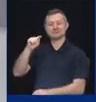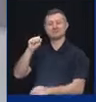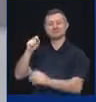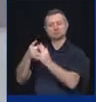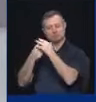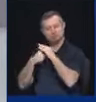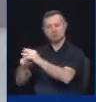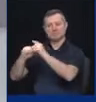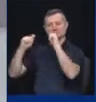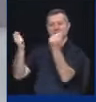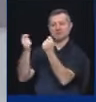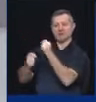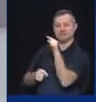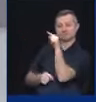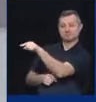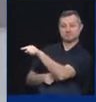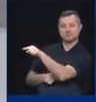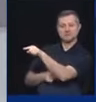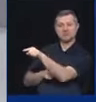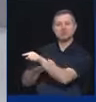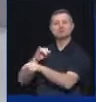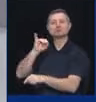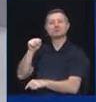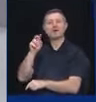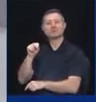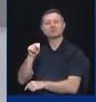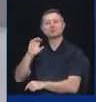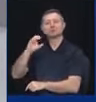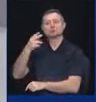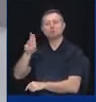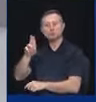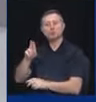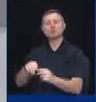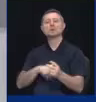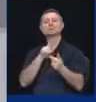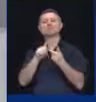storyteller John M. Chu and Lin-Manuel Miranda.